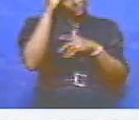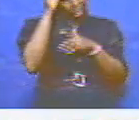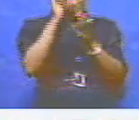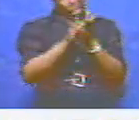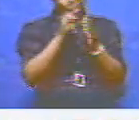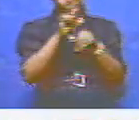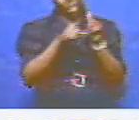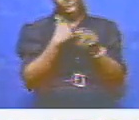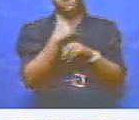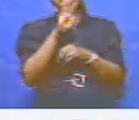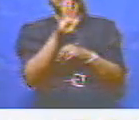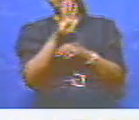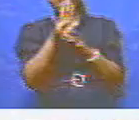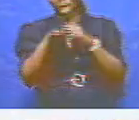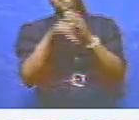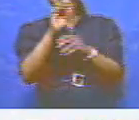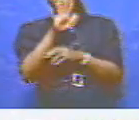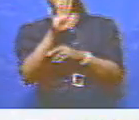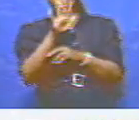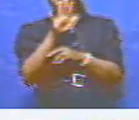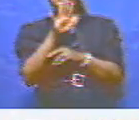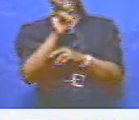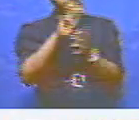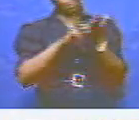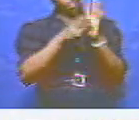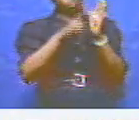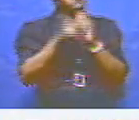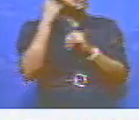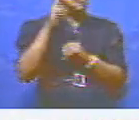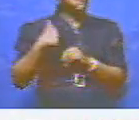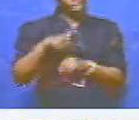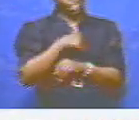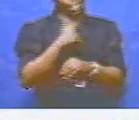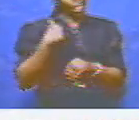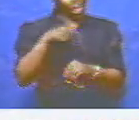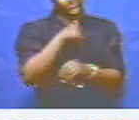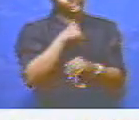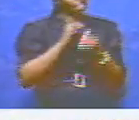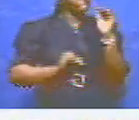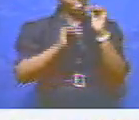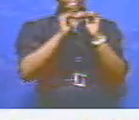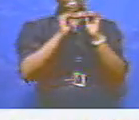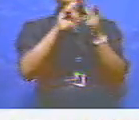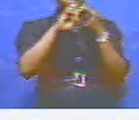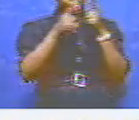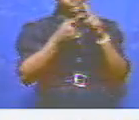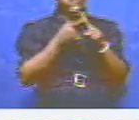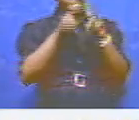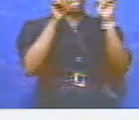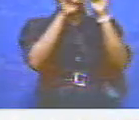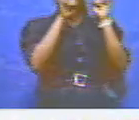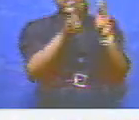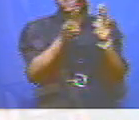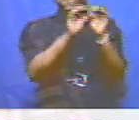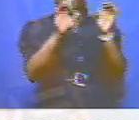four, if I'm not wrong, out of five. So what does that mean for us? Are we not up to par with the international standards, or what's